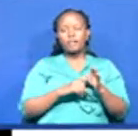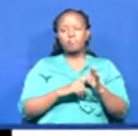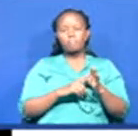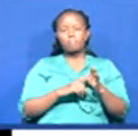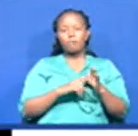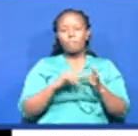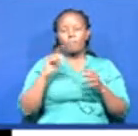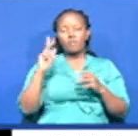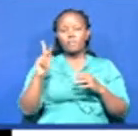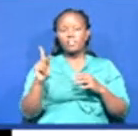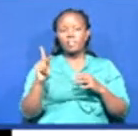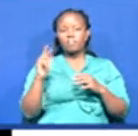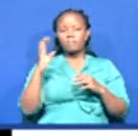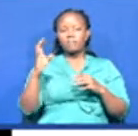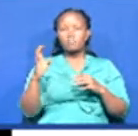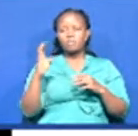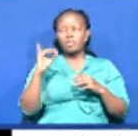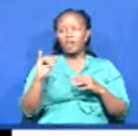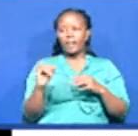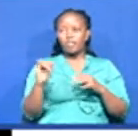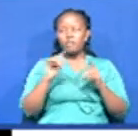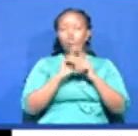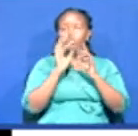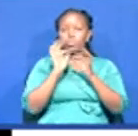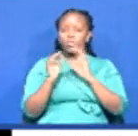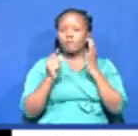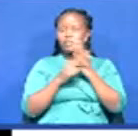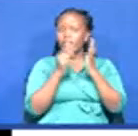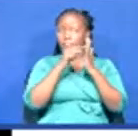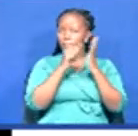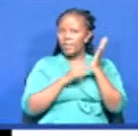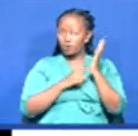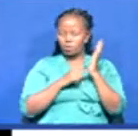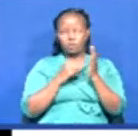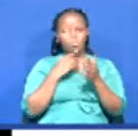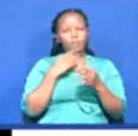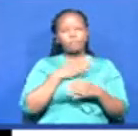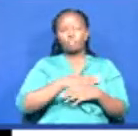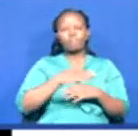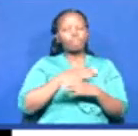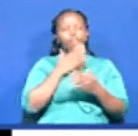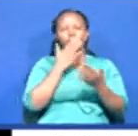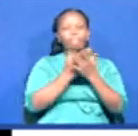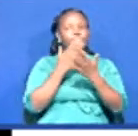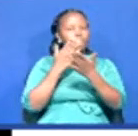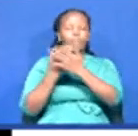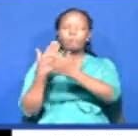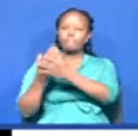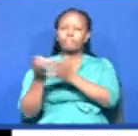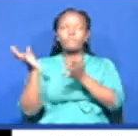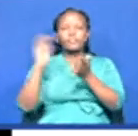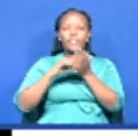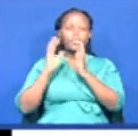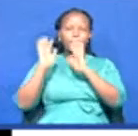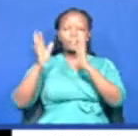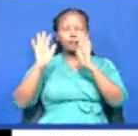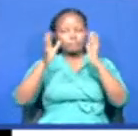and Industry. And if they don't mention you, we really, really do appreciate you. Let's give a hand for the private